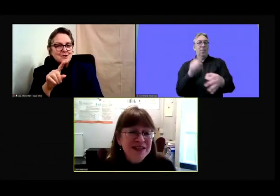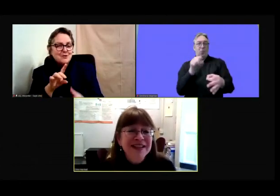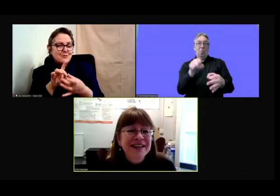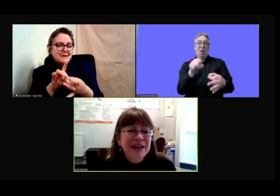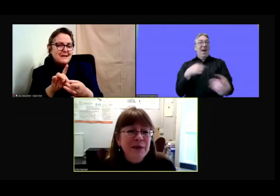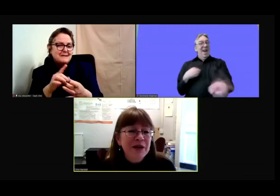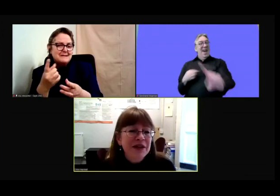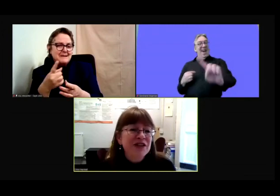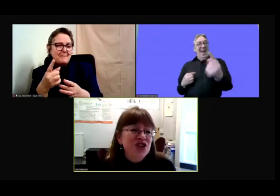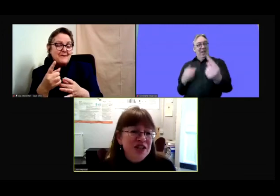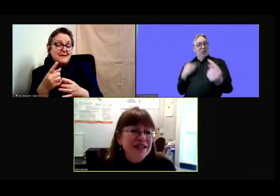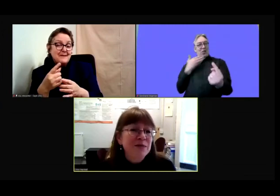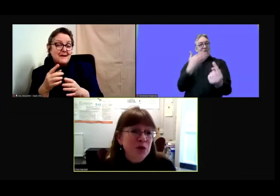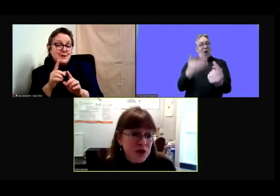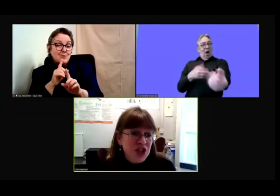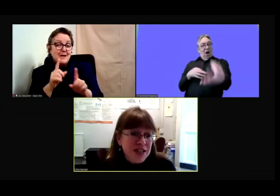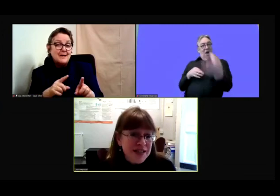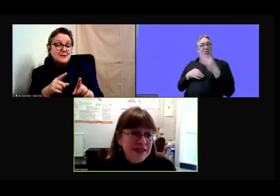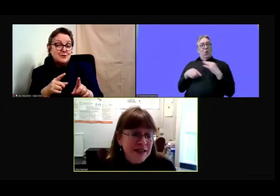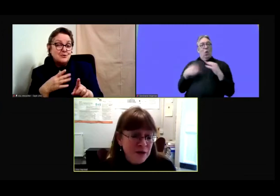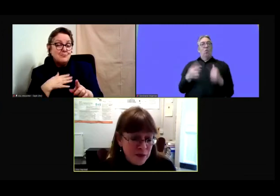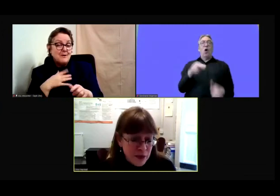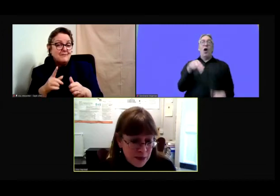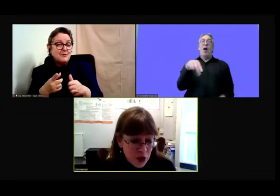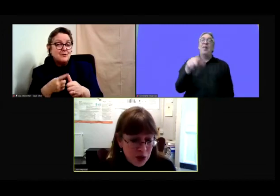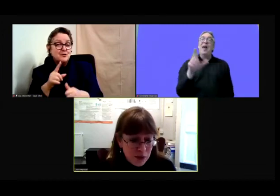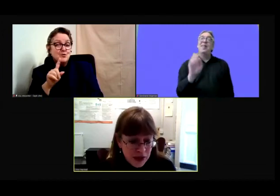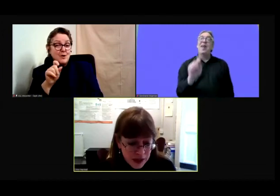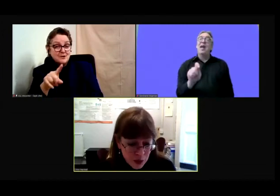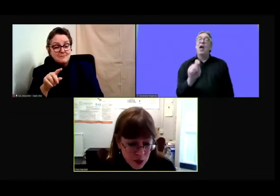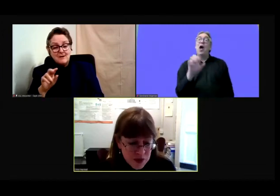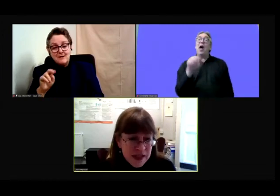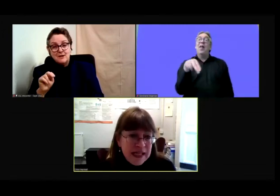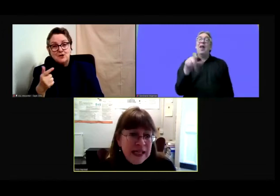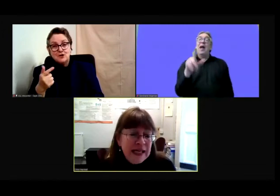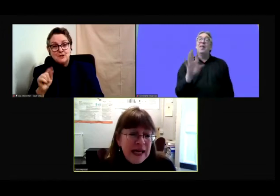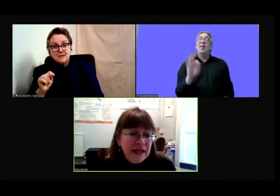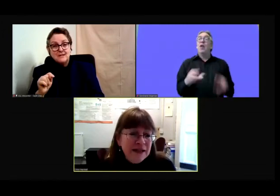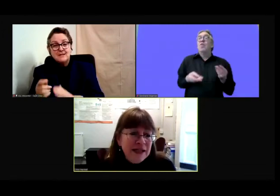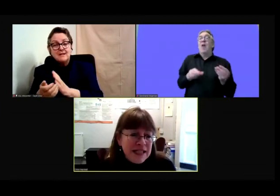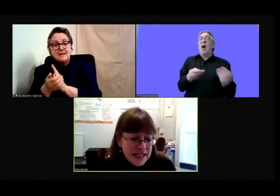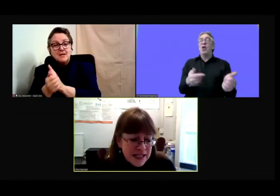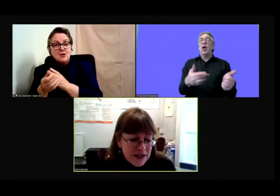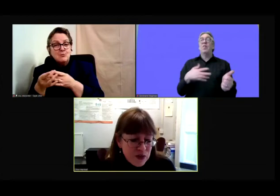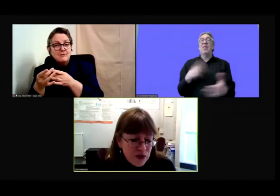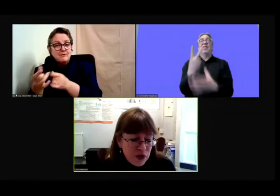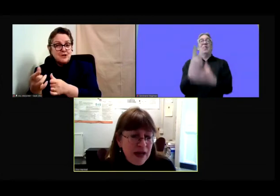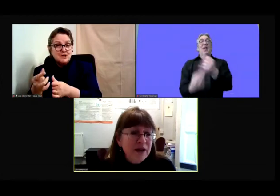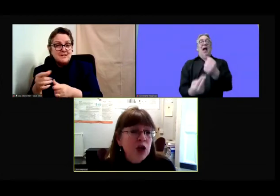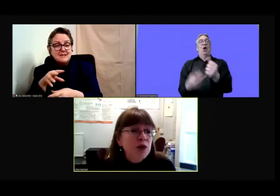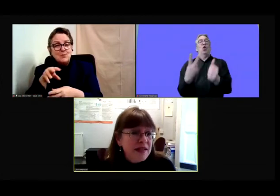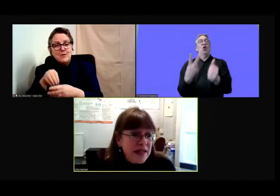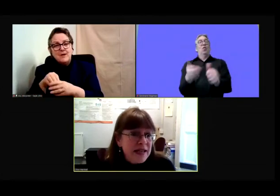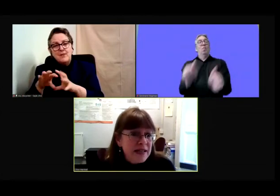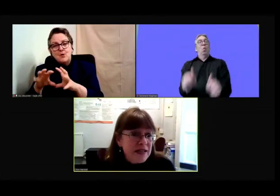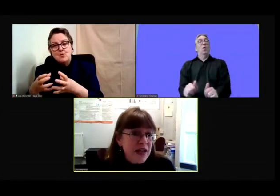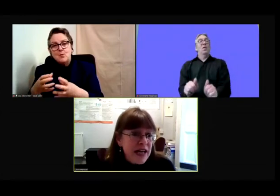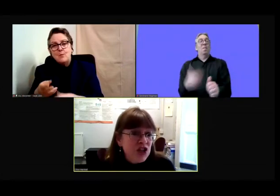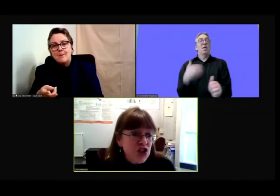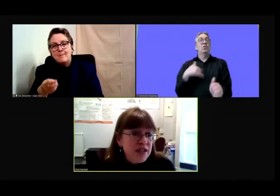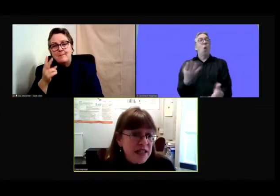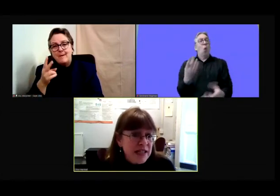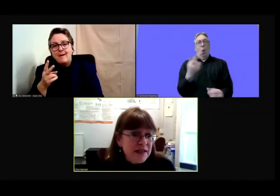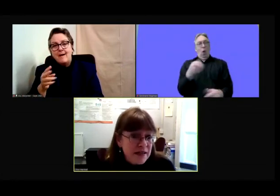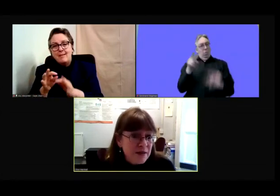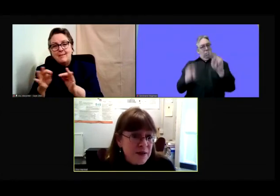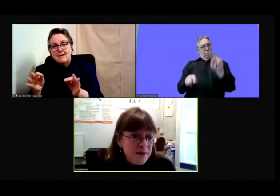first question about the NGT proficiency of the bimodal bilinguals. And I'd like to discuss with you how you assessed